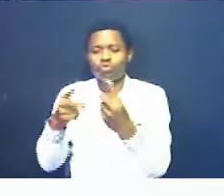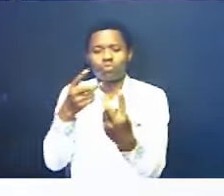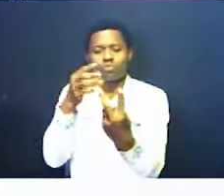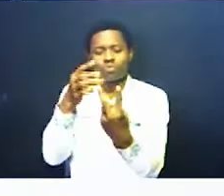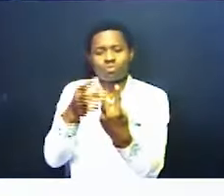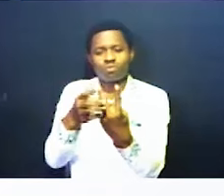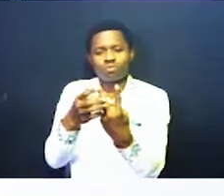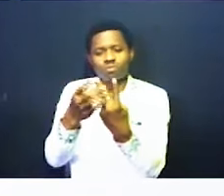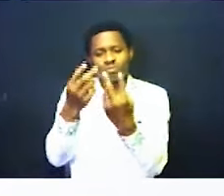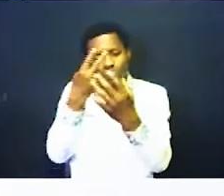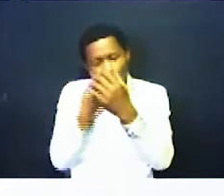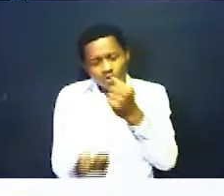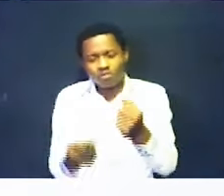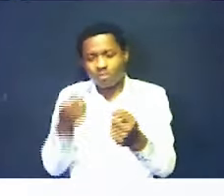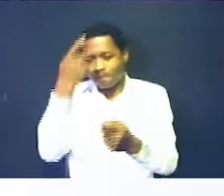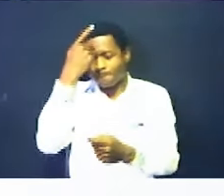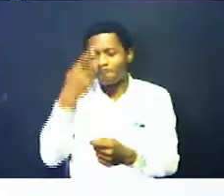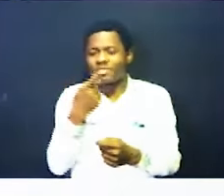children.